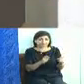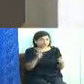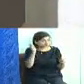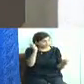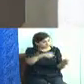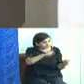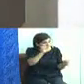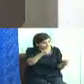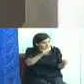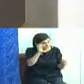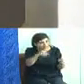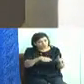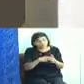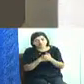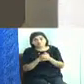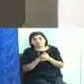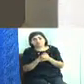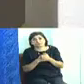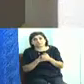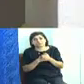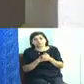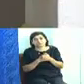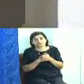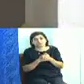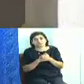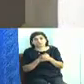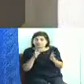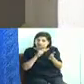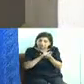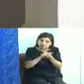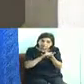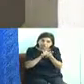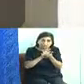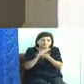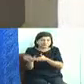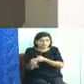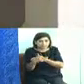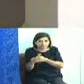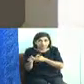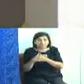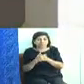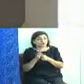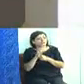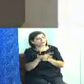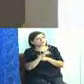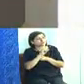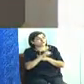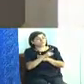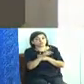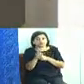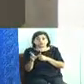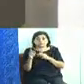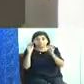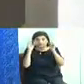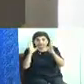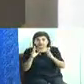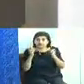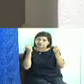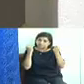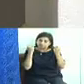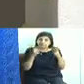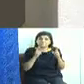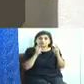know, or swabbing a mop or a vacuum cleaner? Or are you a teacher? Many